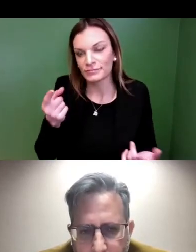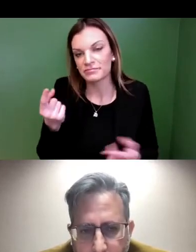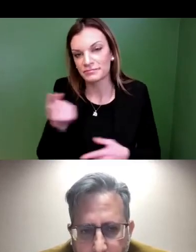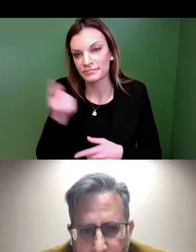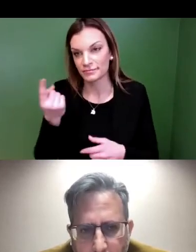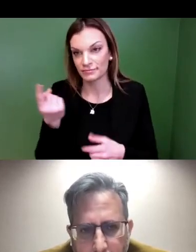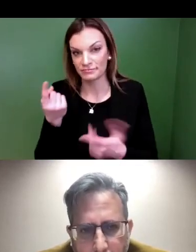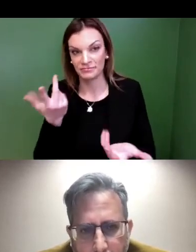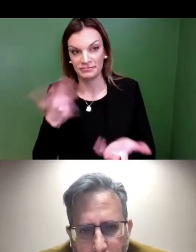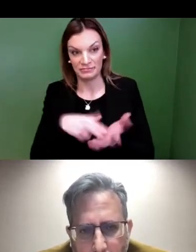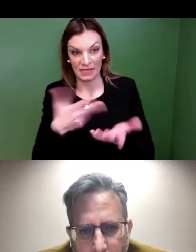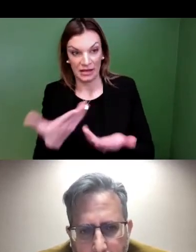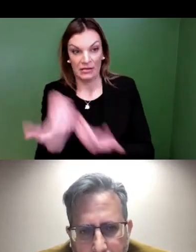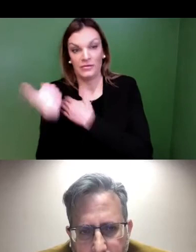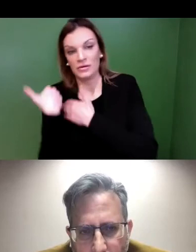than they're used to doing.